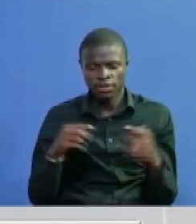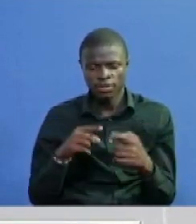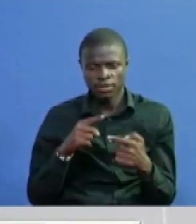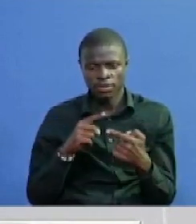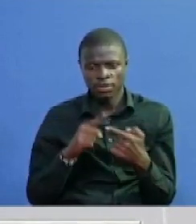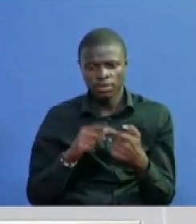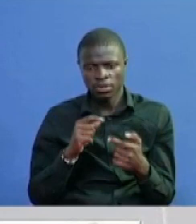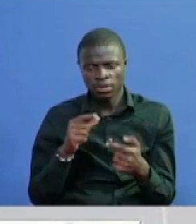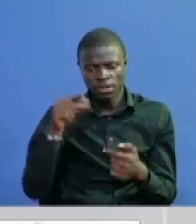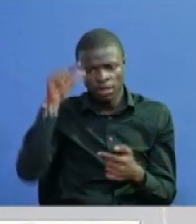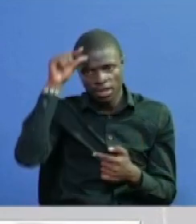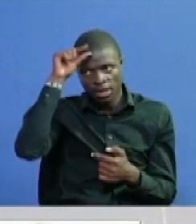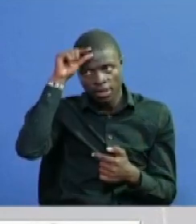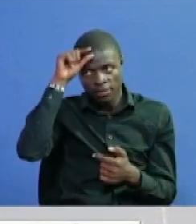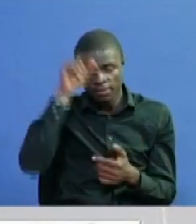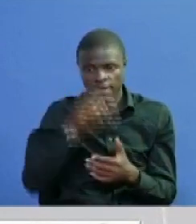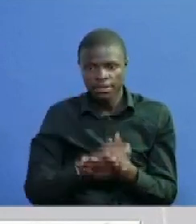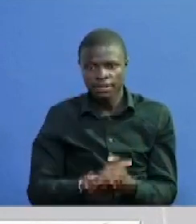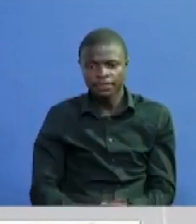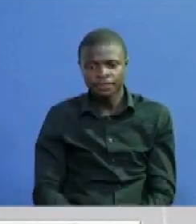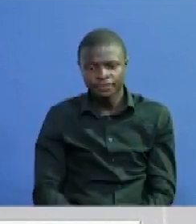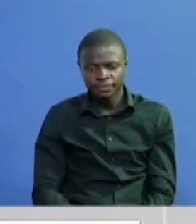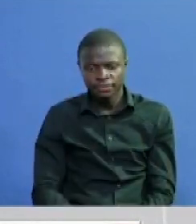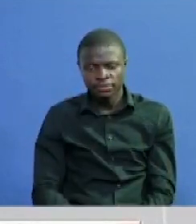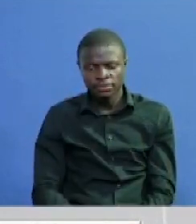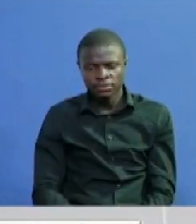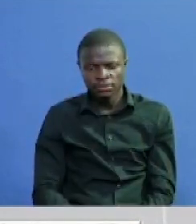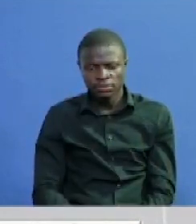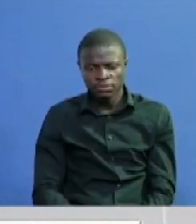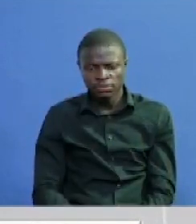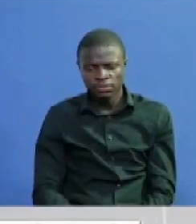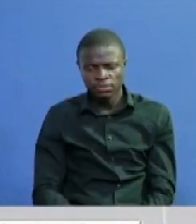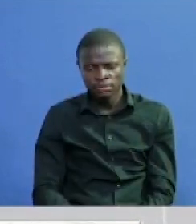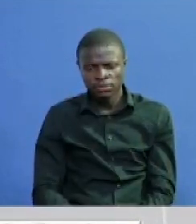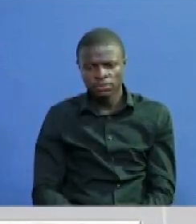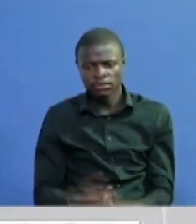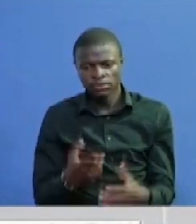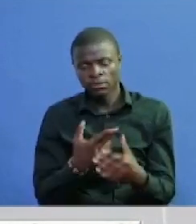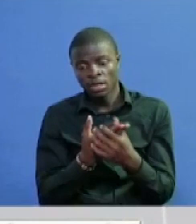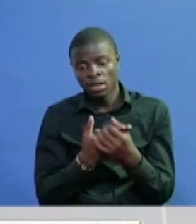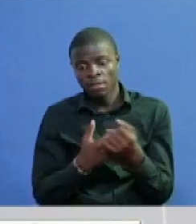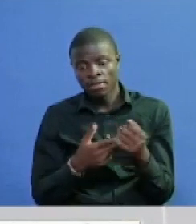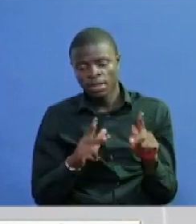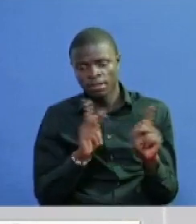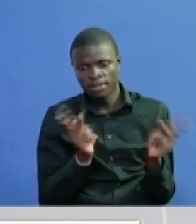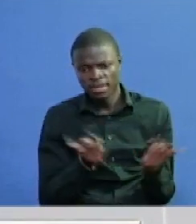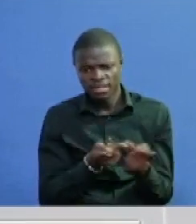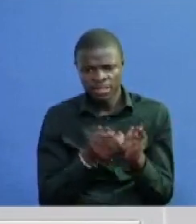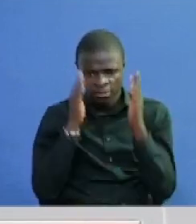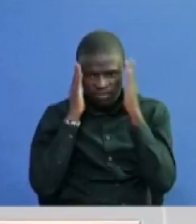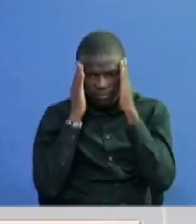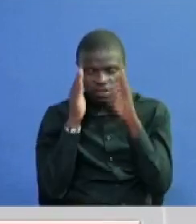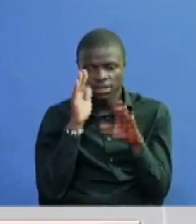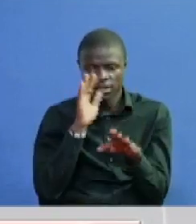living, reconstitution of REBC, and opening of the IEBC servers. But now the bipartisan talks only focuses on